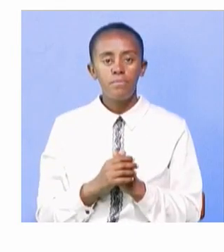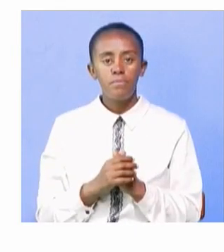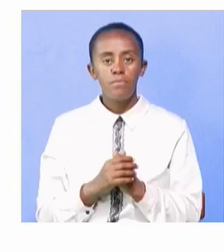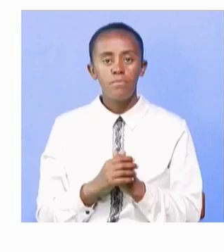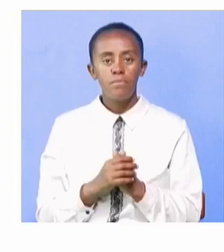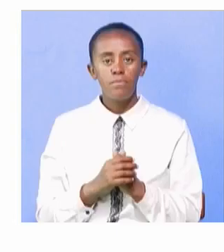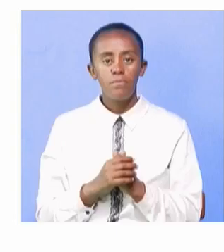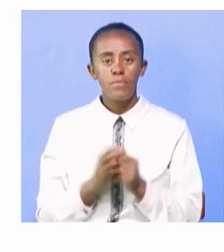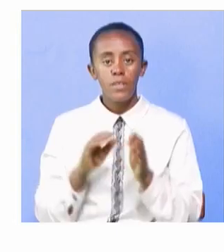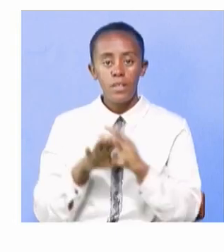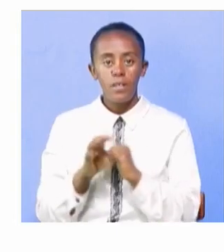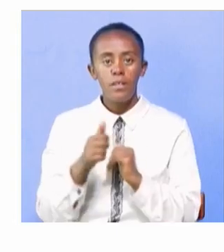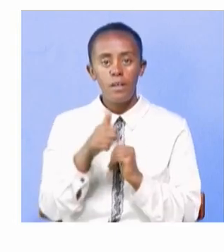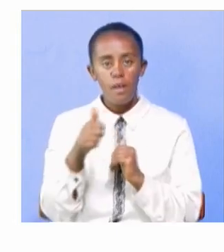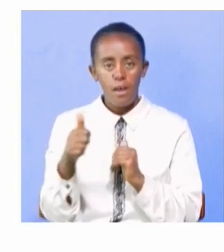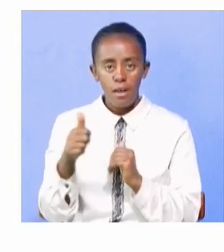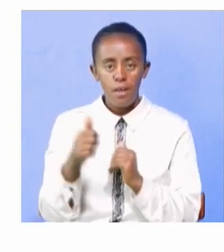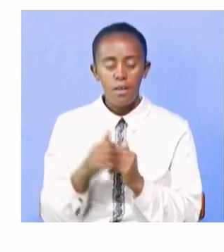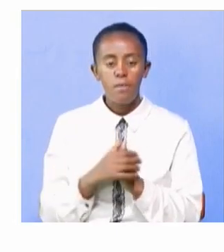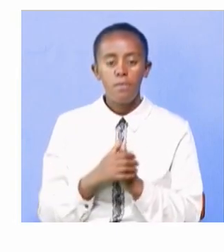in a